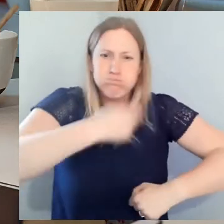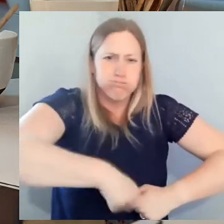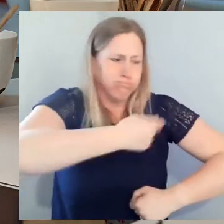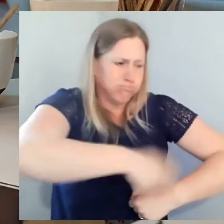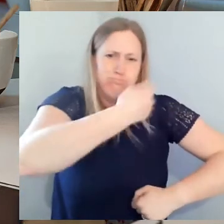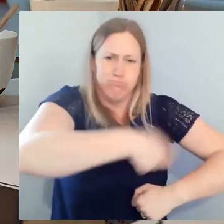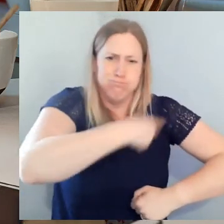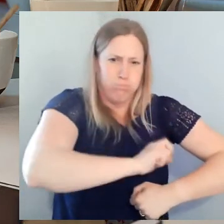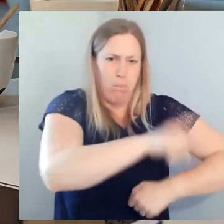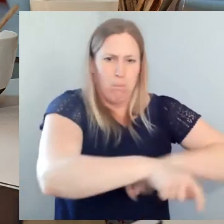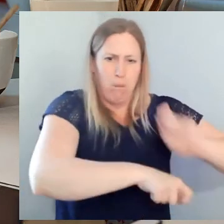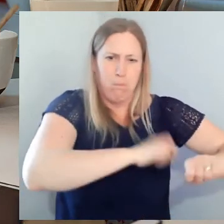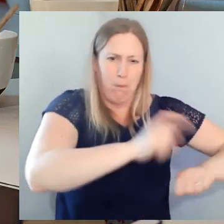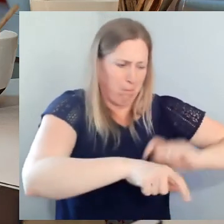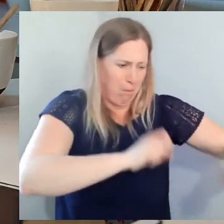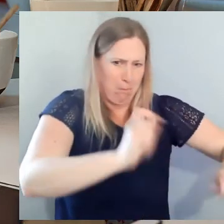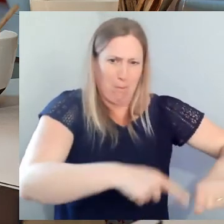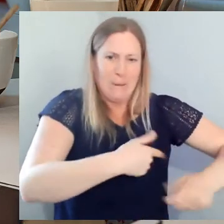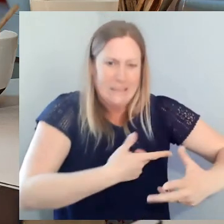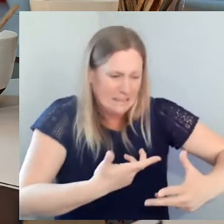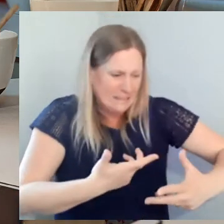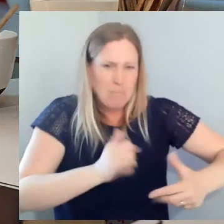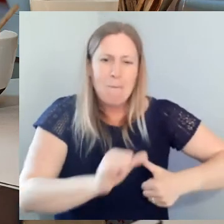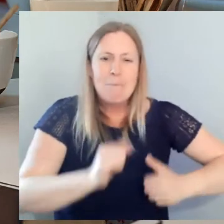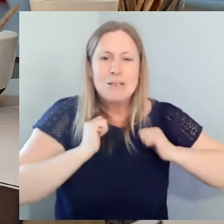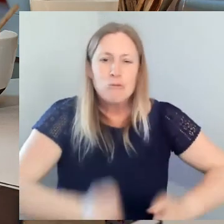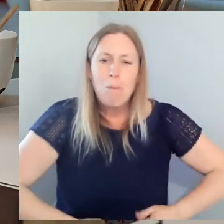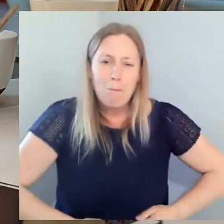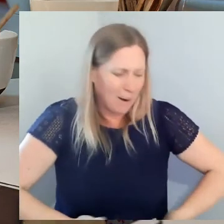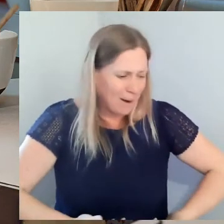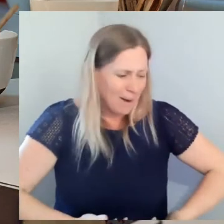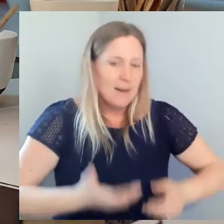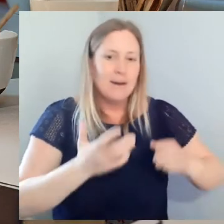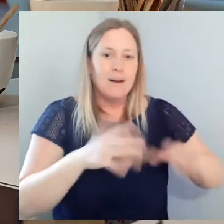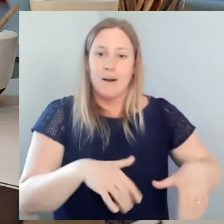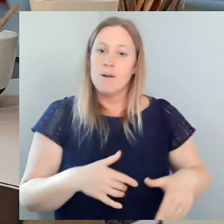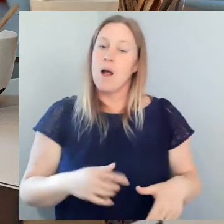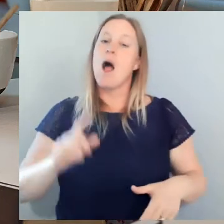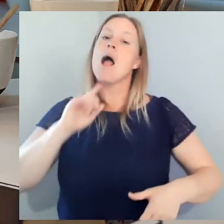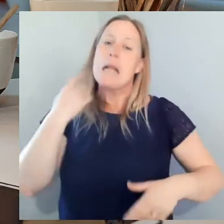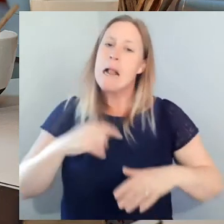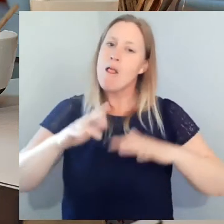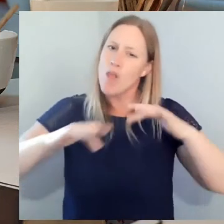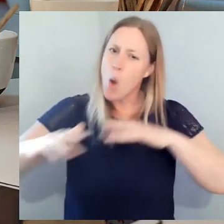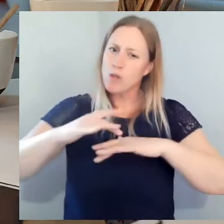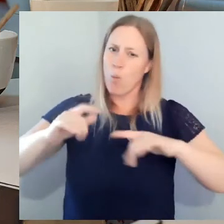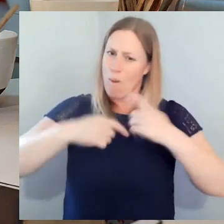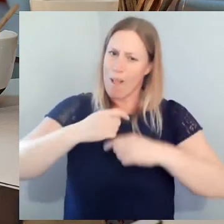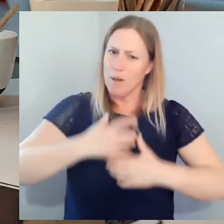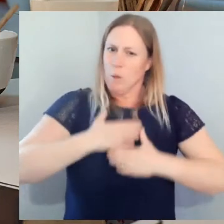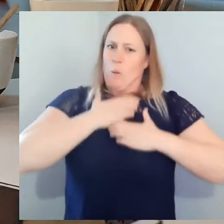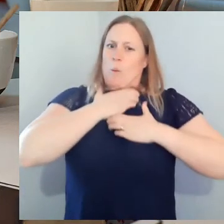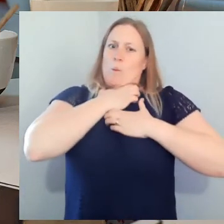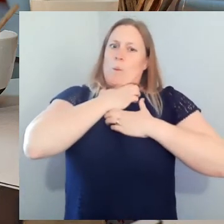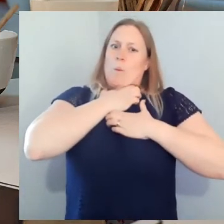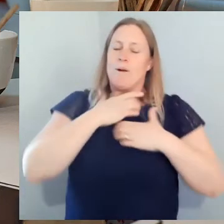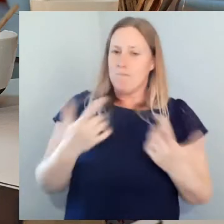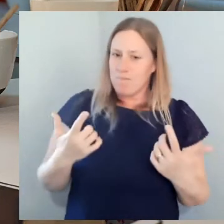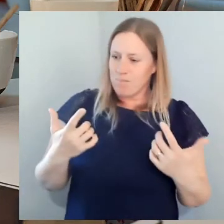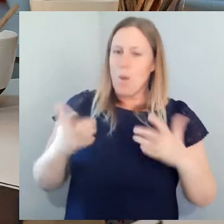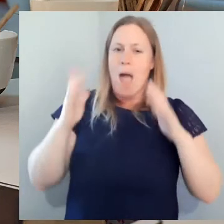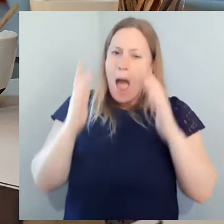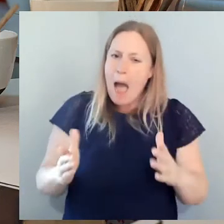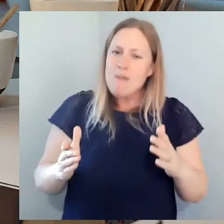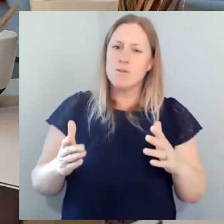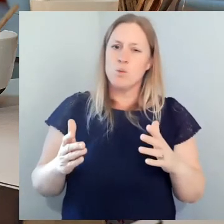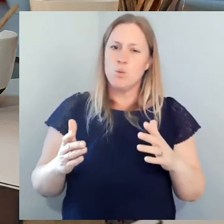started beating the cake mixture really hard, and some lumps splattered out of the bowl onto my best woolen jumper. Kill the oceans and